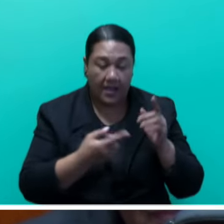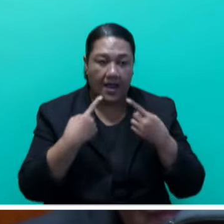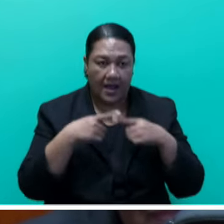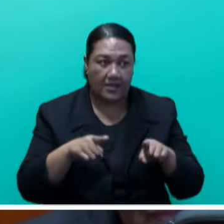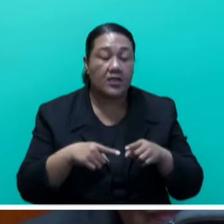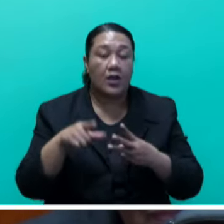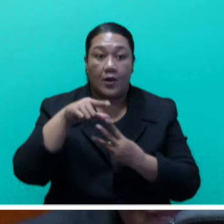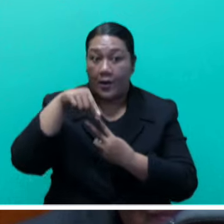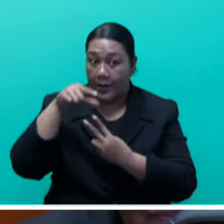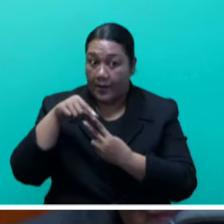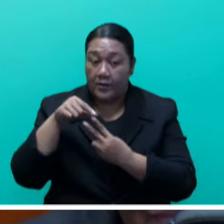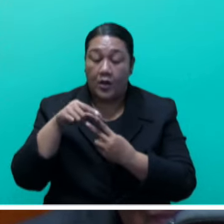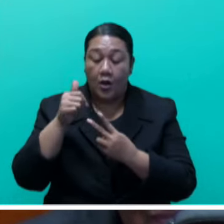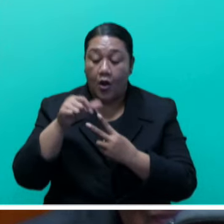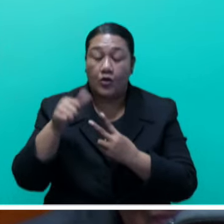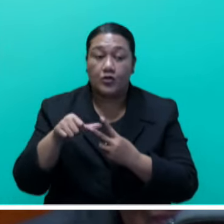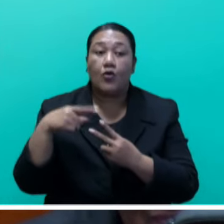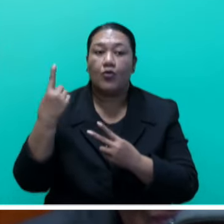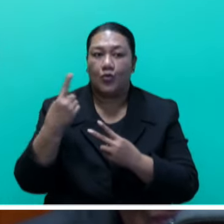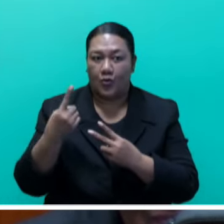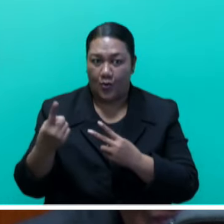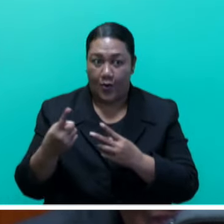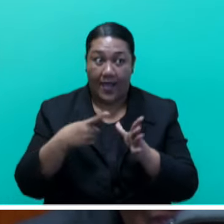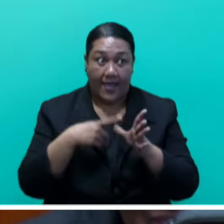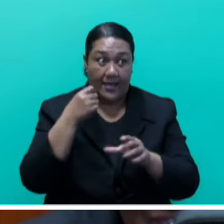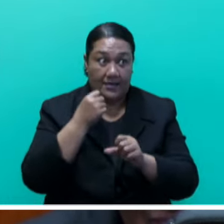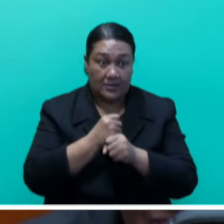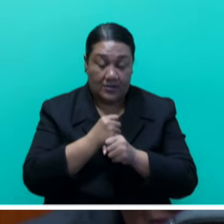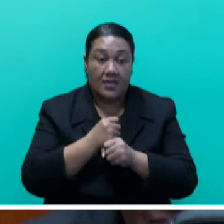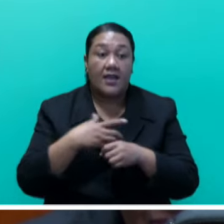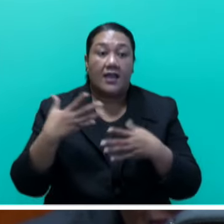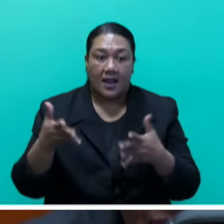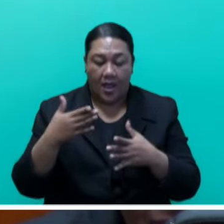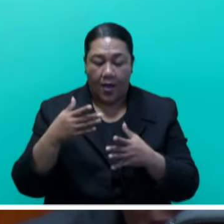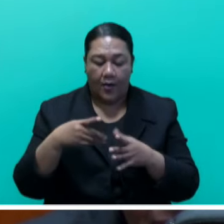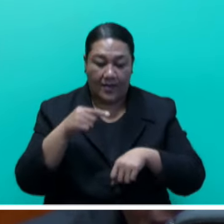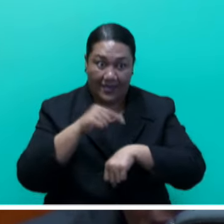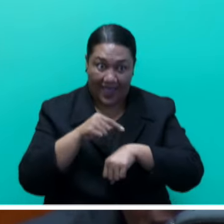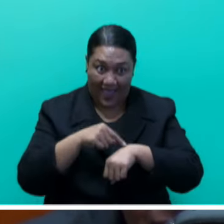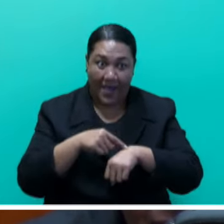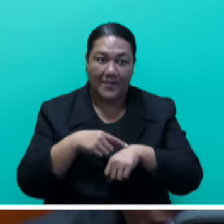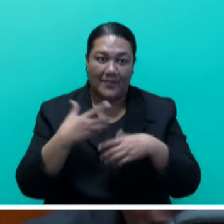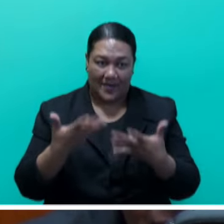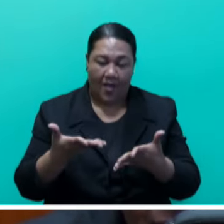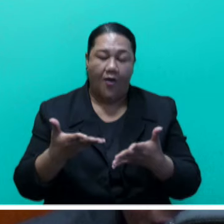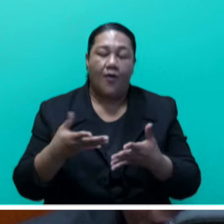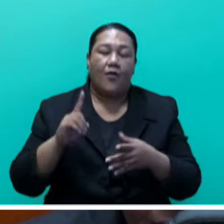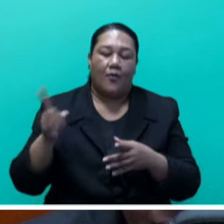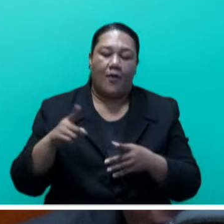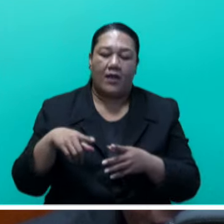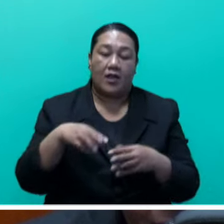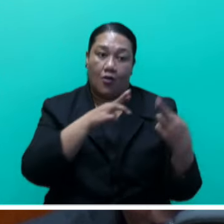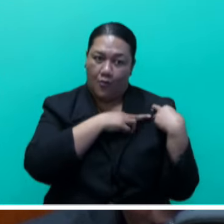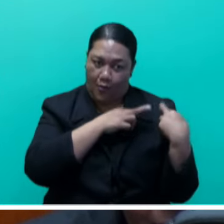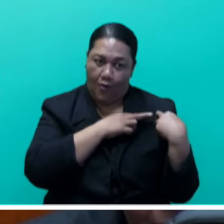a well-delivered speech and timely reminder of his core role as Chief Legal Advisor to government and